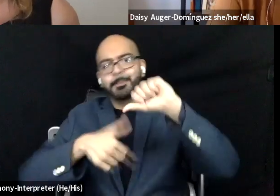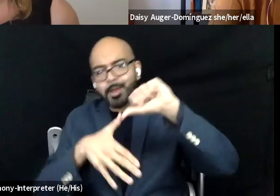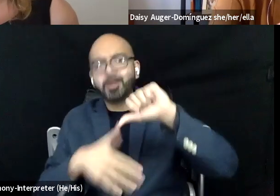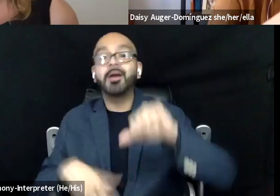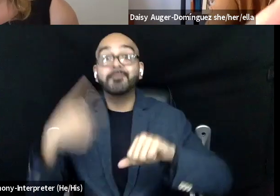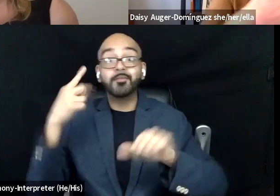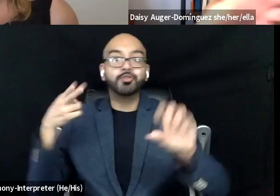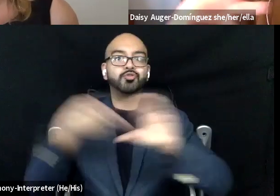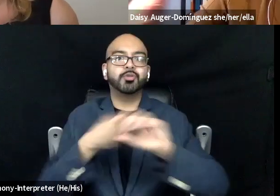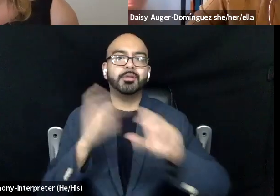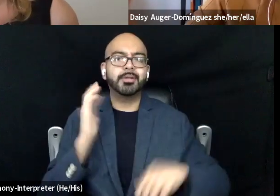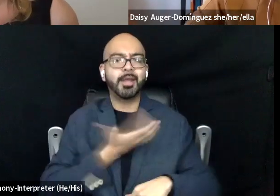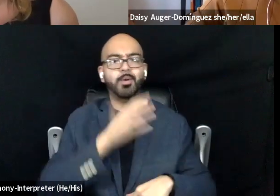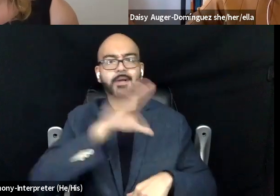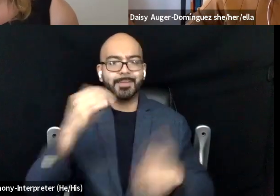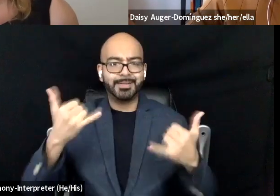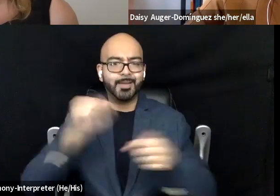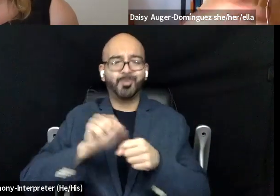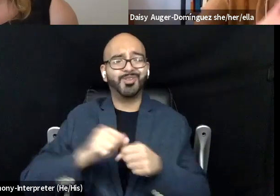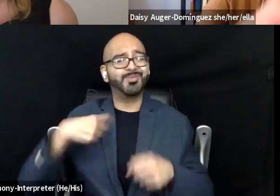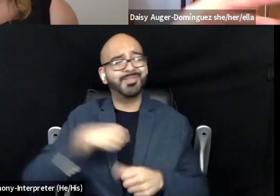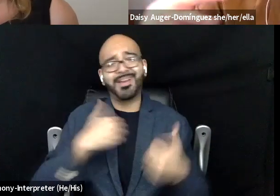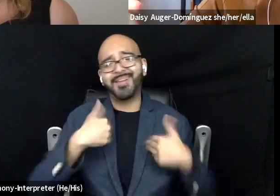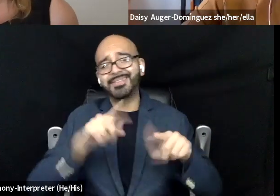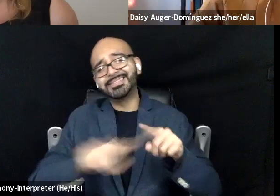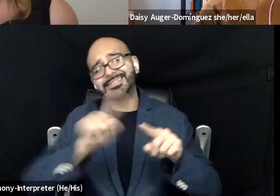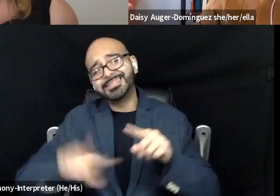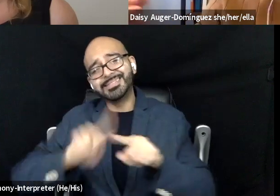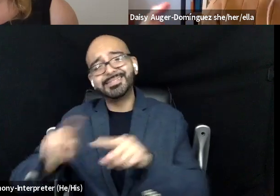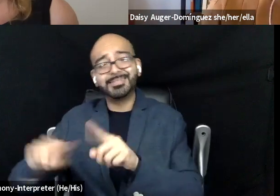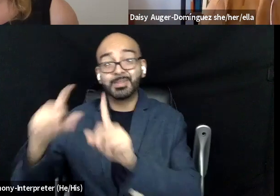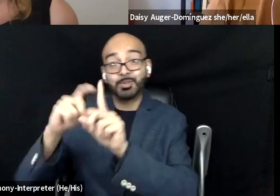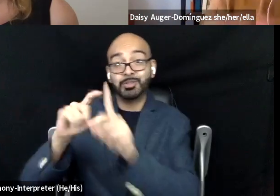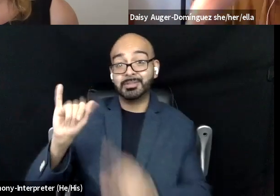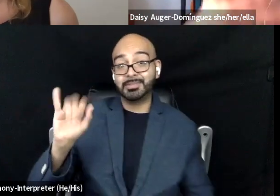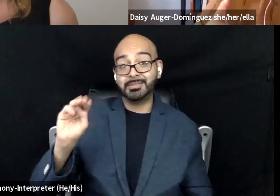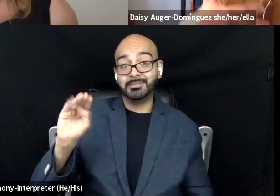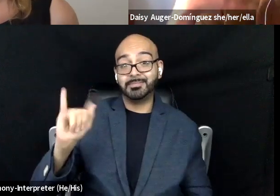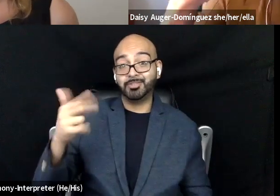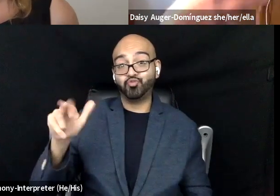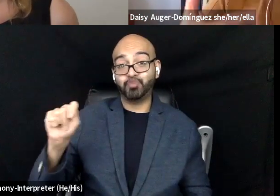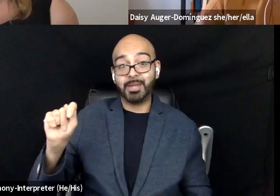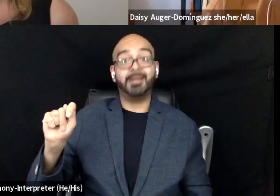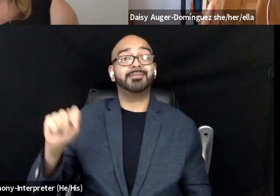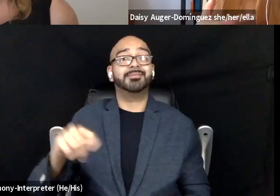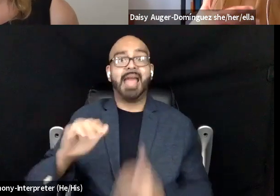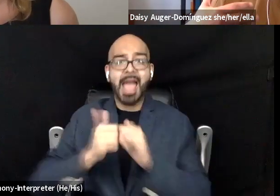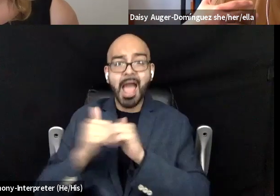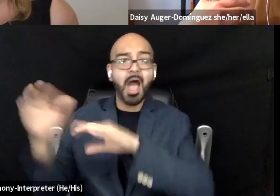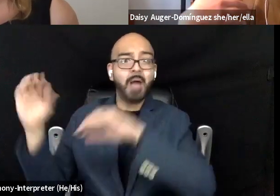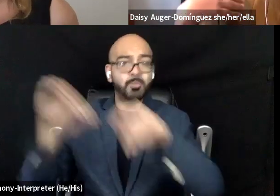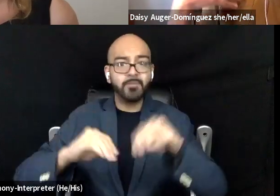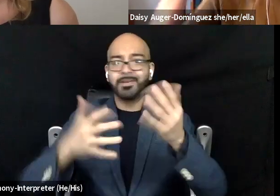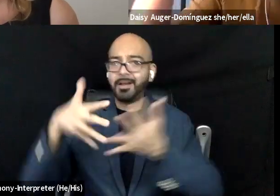in many different stages of that immigrant roadmap, if you will, and that all shapes who we are